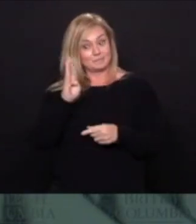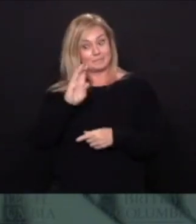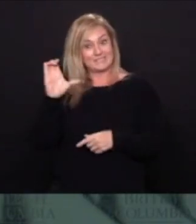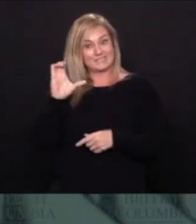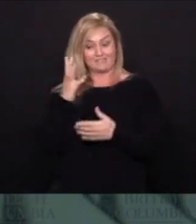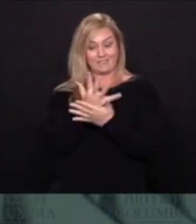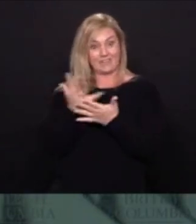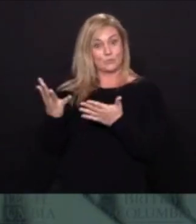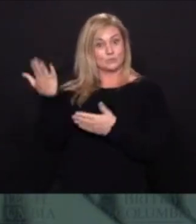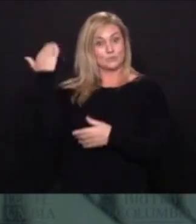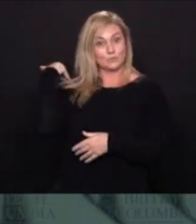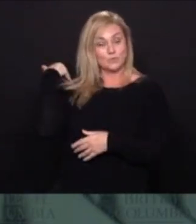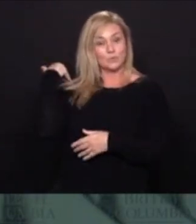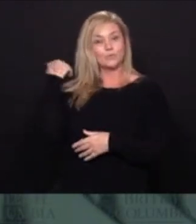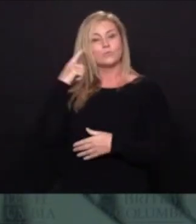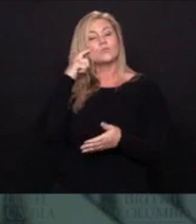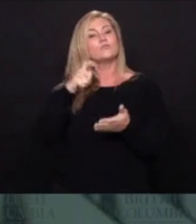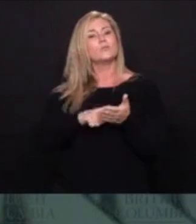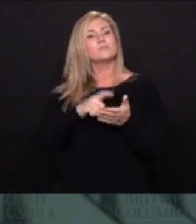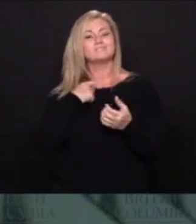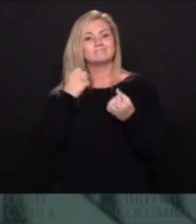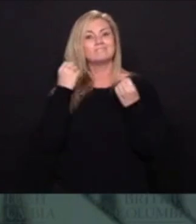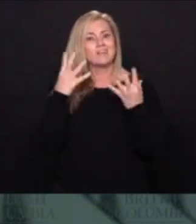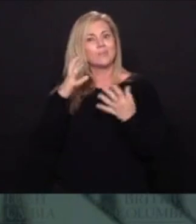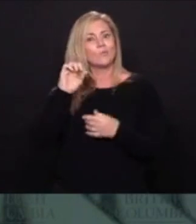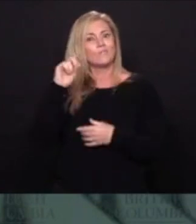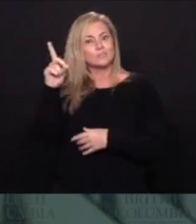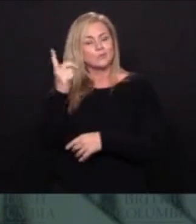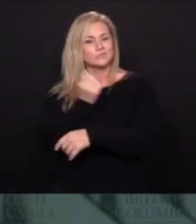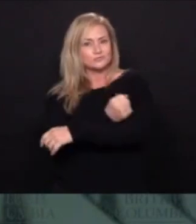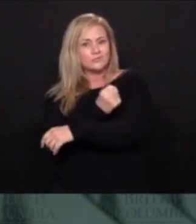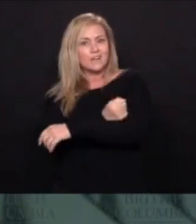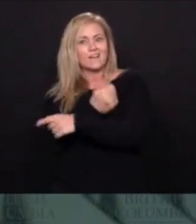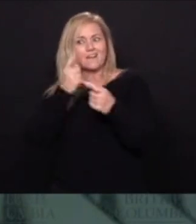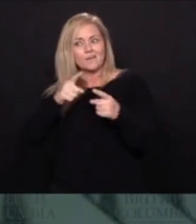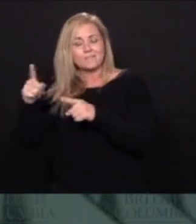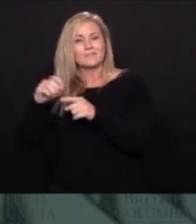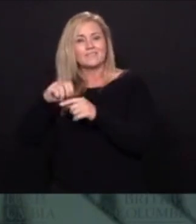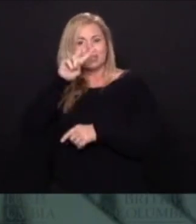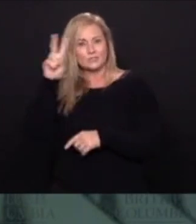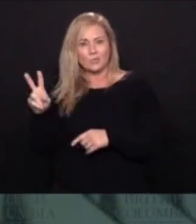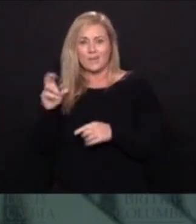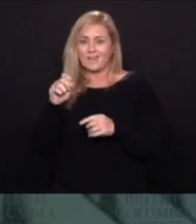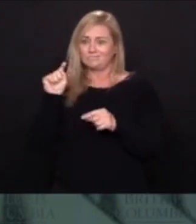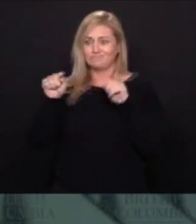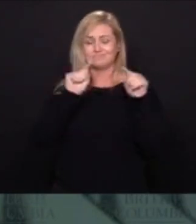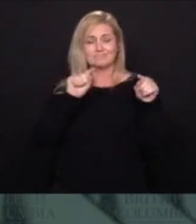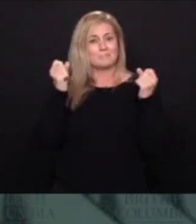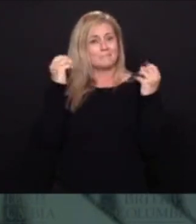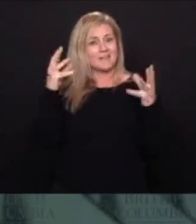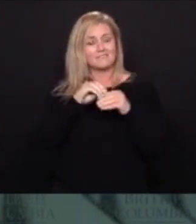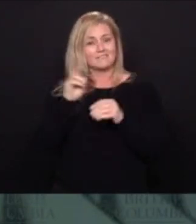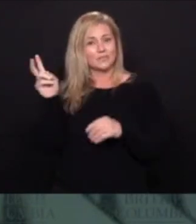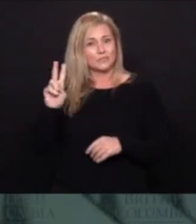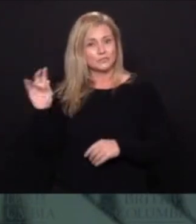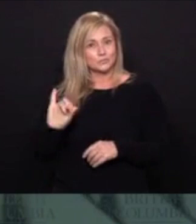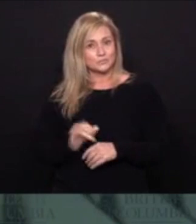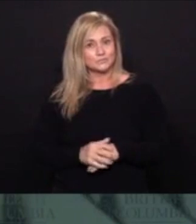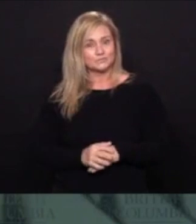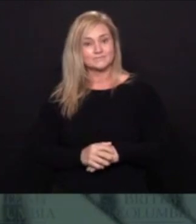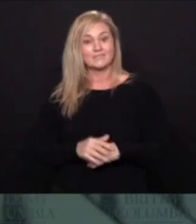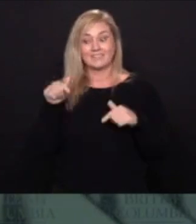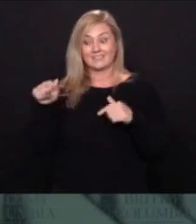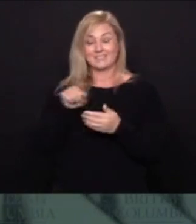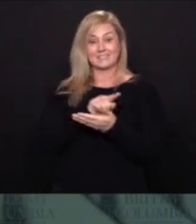weeks ago, there have been suspected overdose deaths in Victoria and many more here in Vancouver. Just